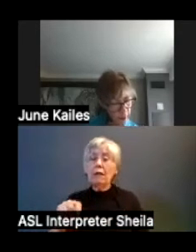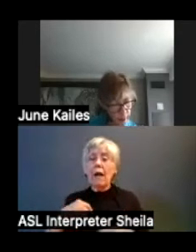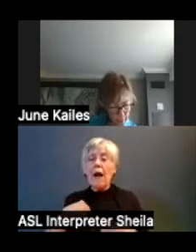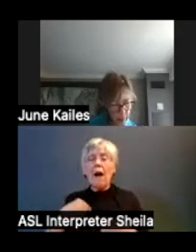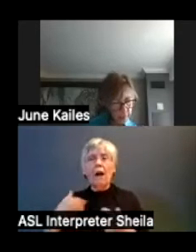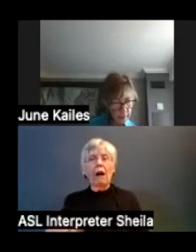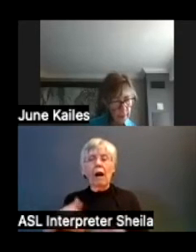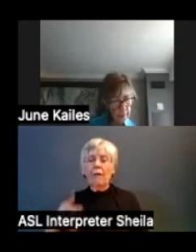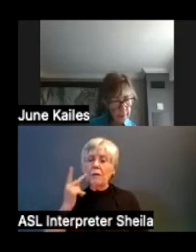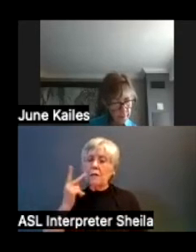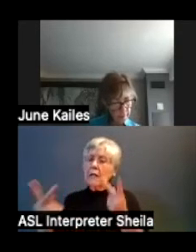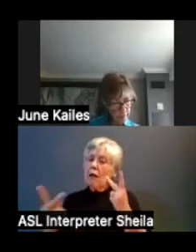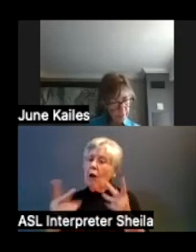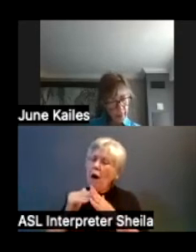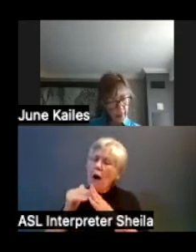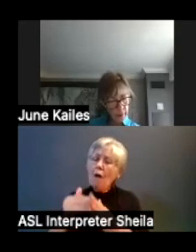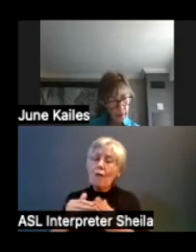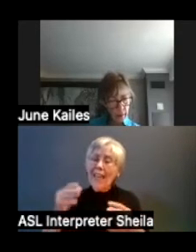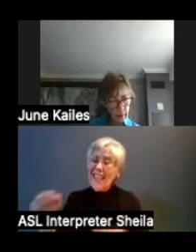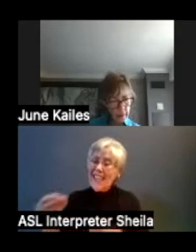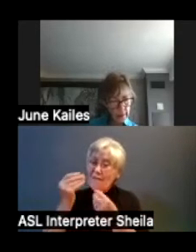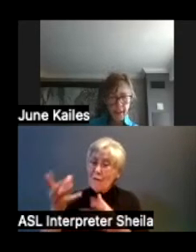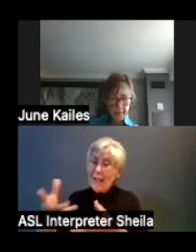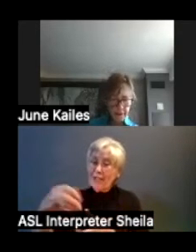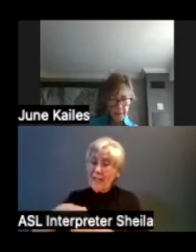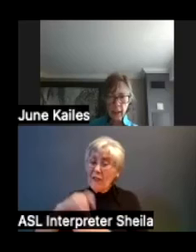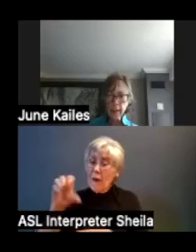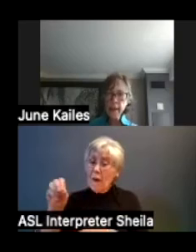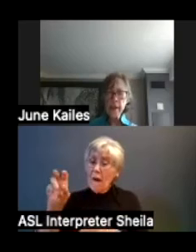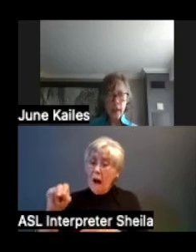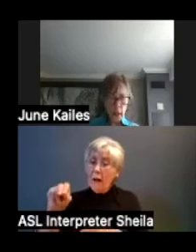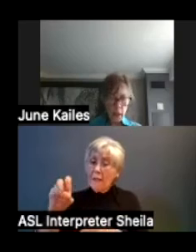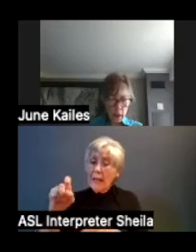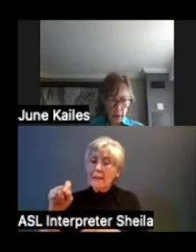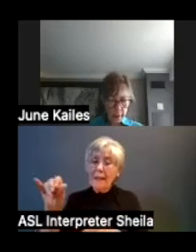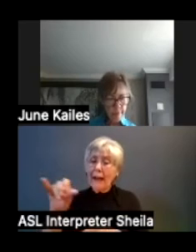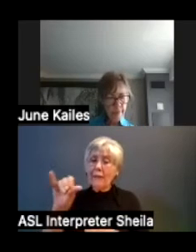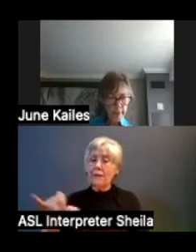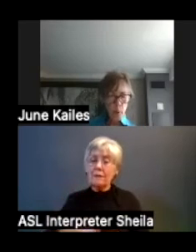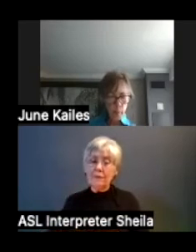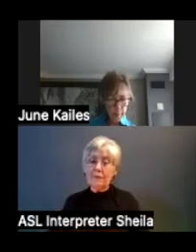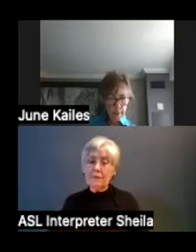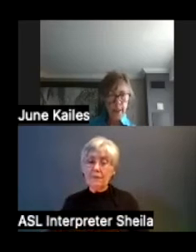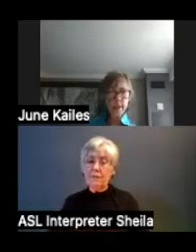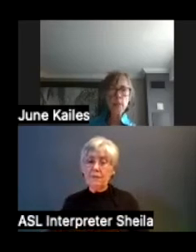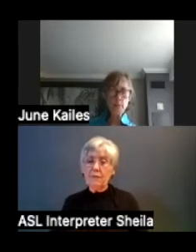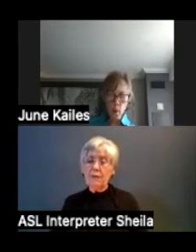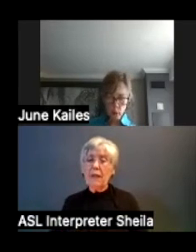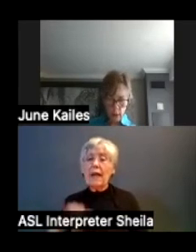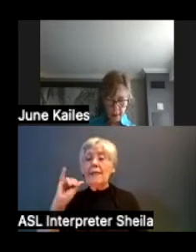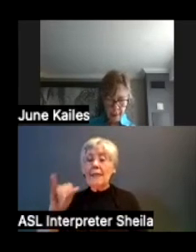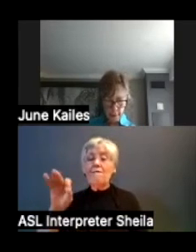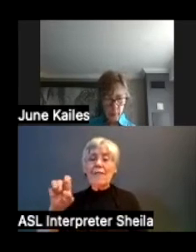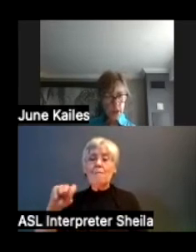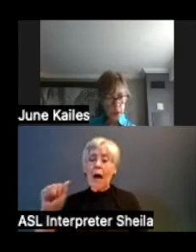seen content that is like this. The female website is